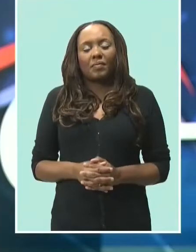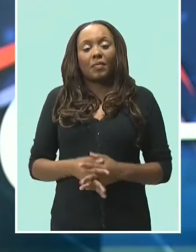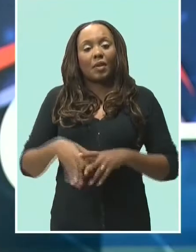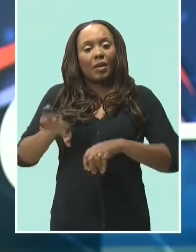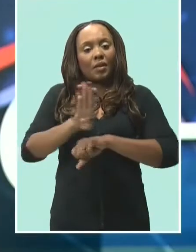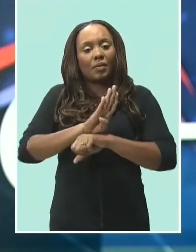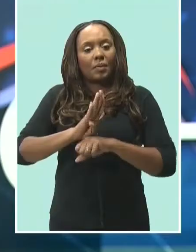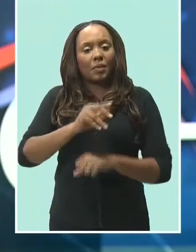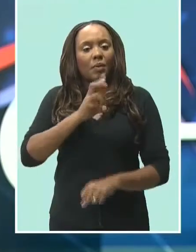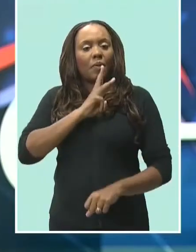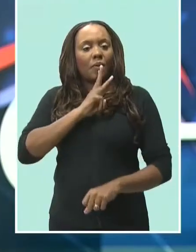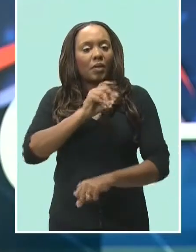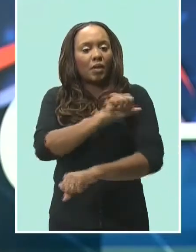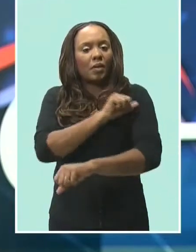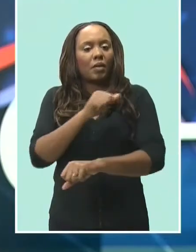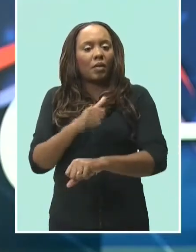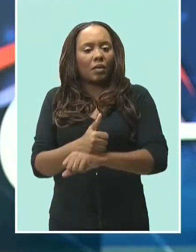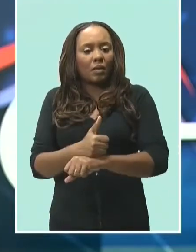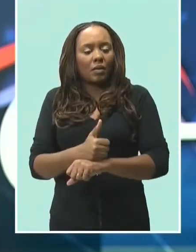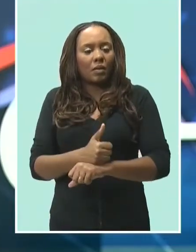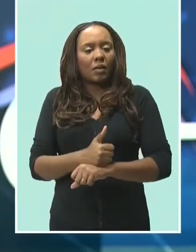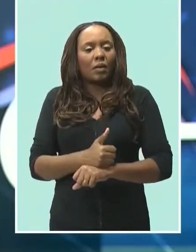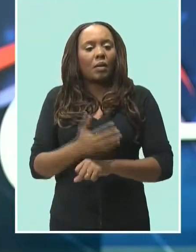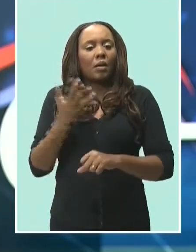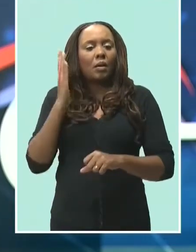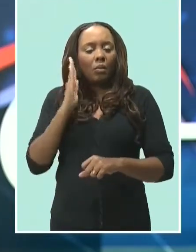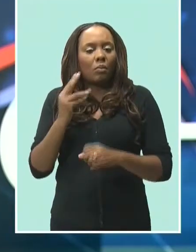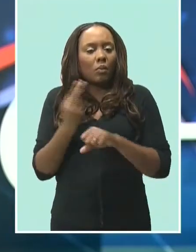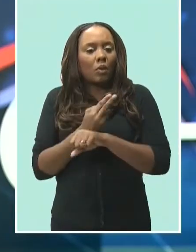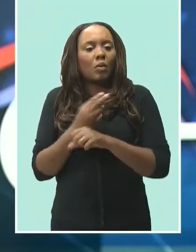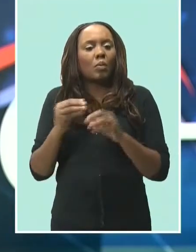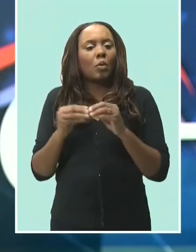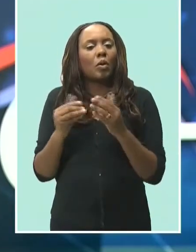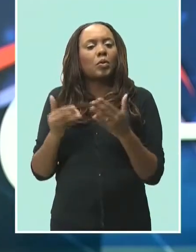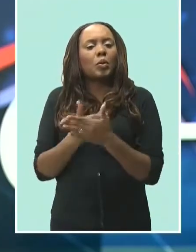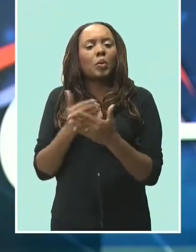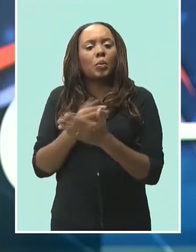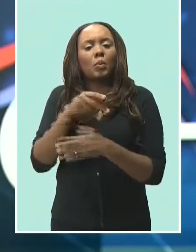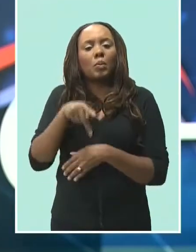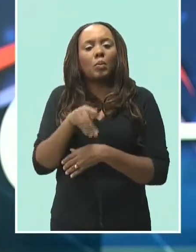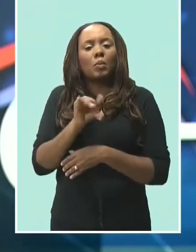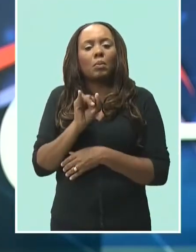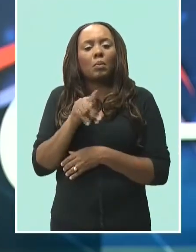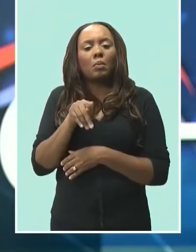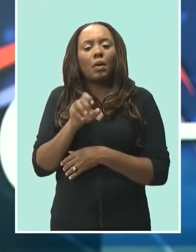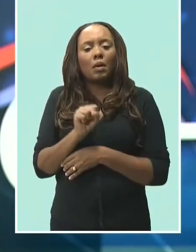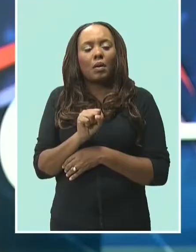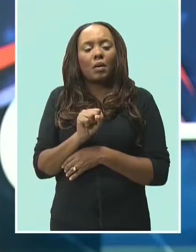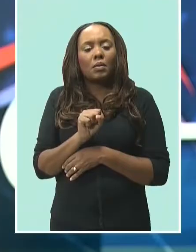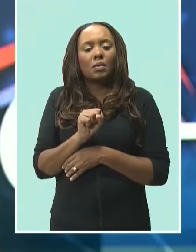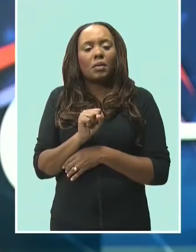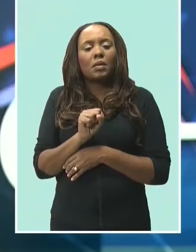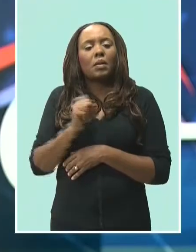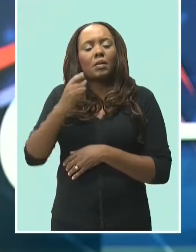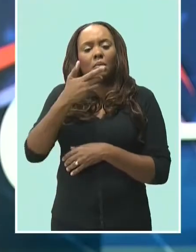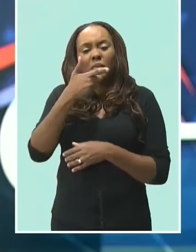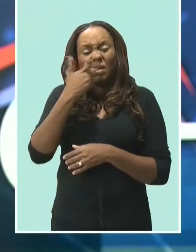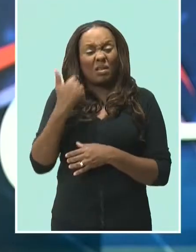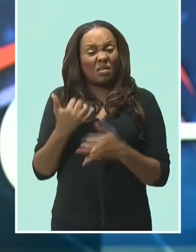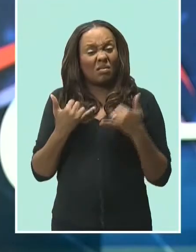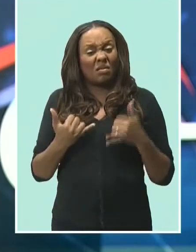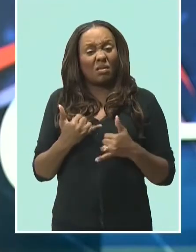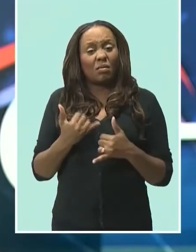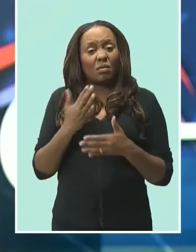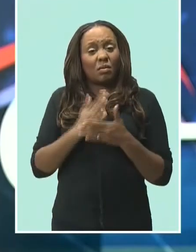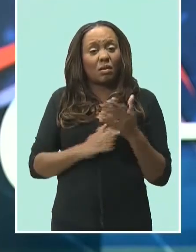The Barbados Water Authority intends to use modern pipes with a concrete lining to alleviate brown and rust-colored water